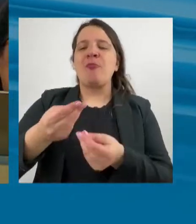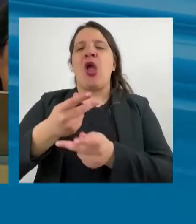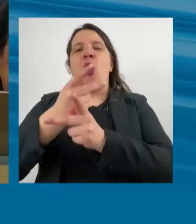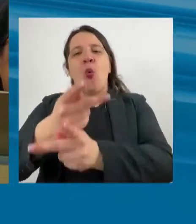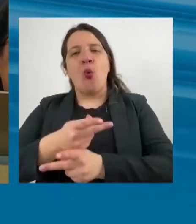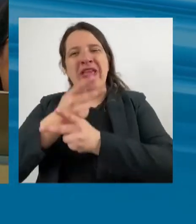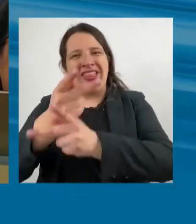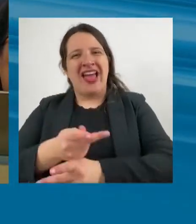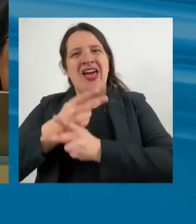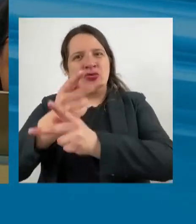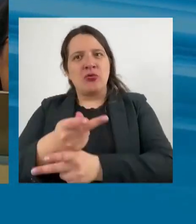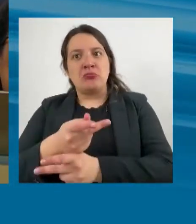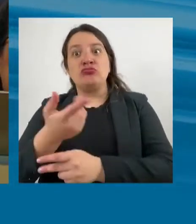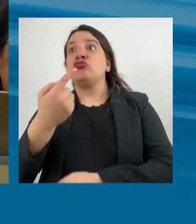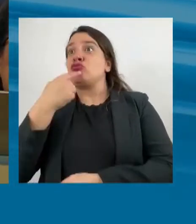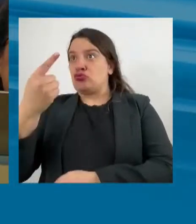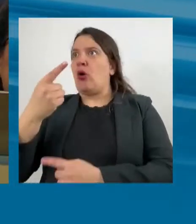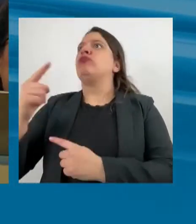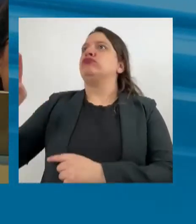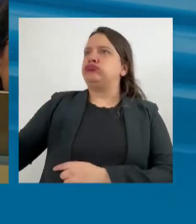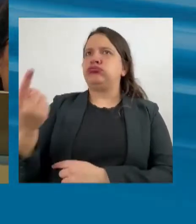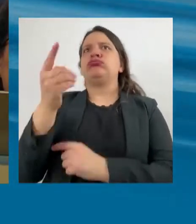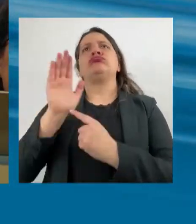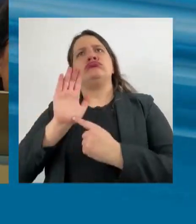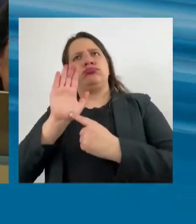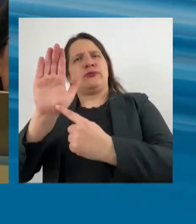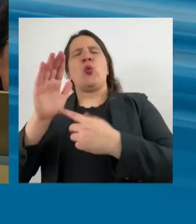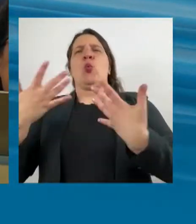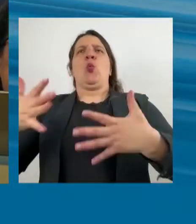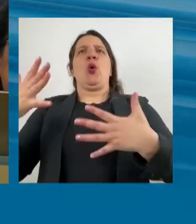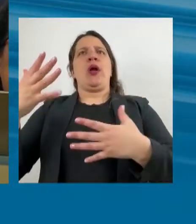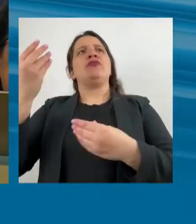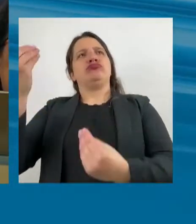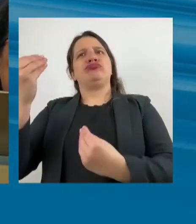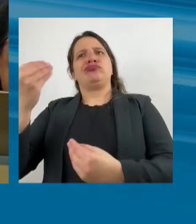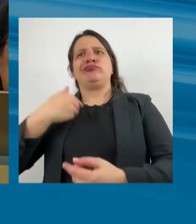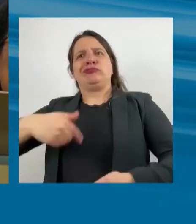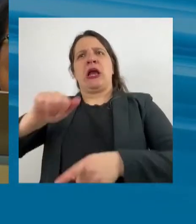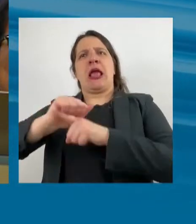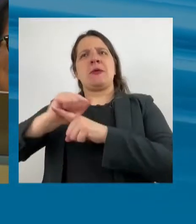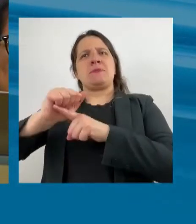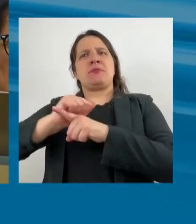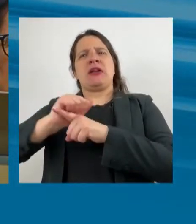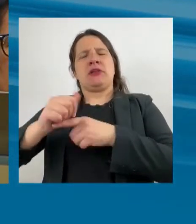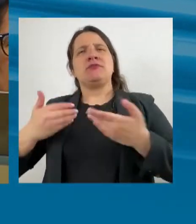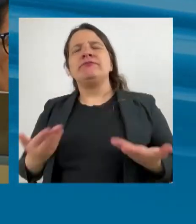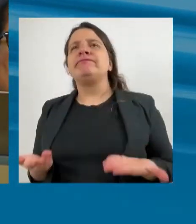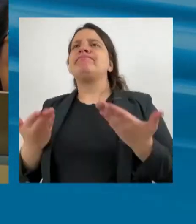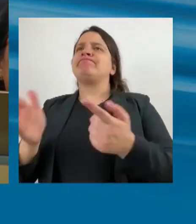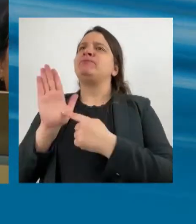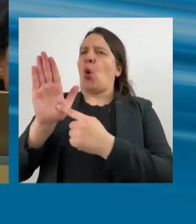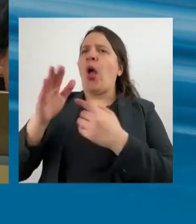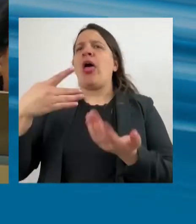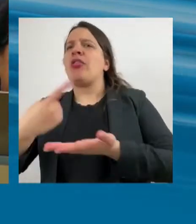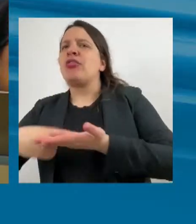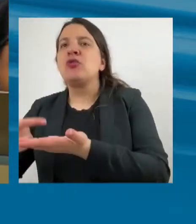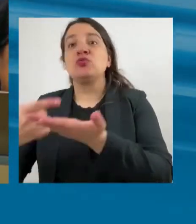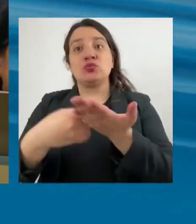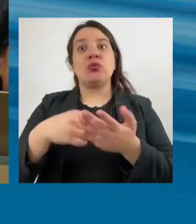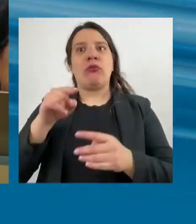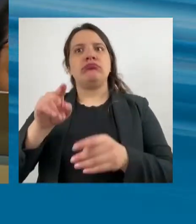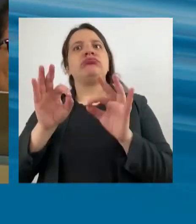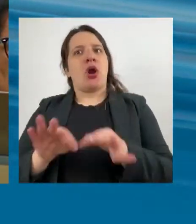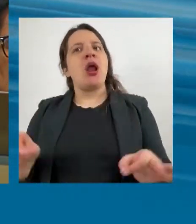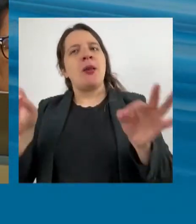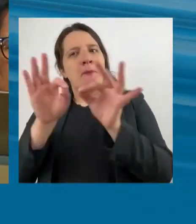decent work and the care economy in Latin America, and the ECLAC highlighted these topics, promoting their